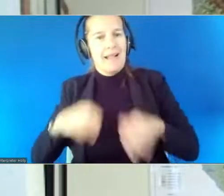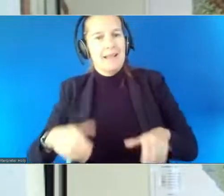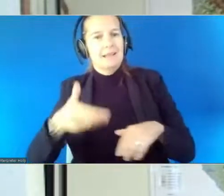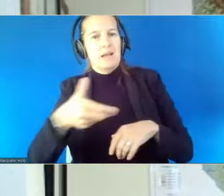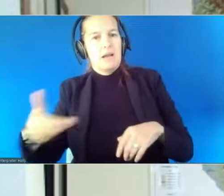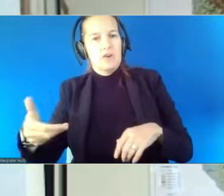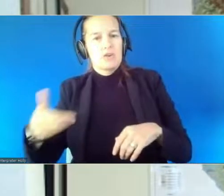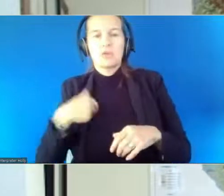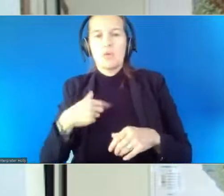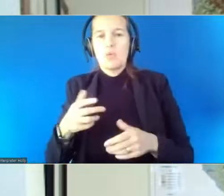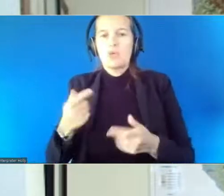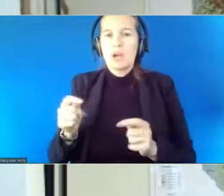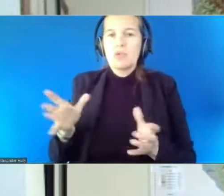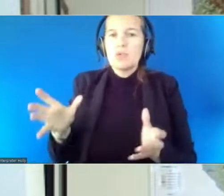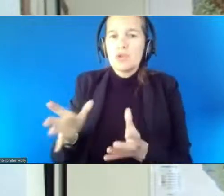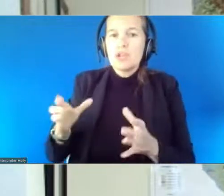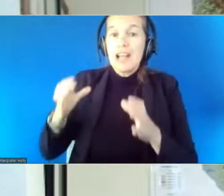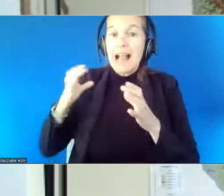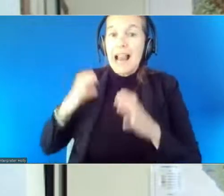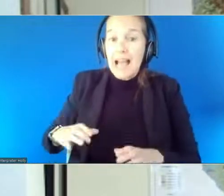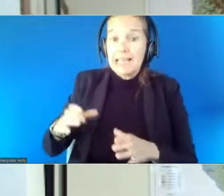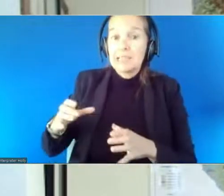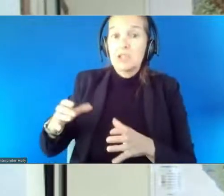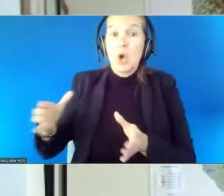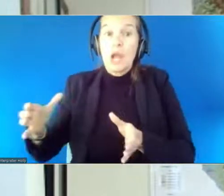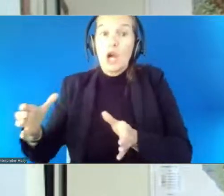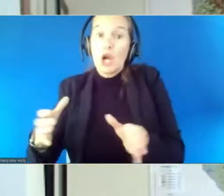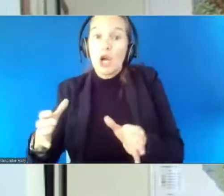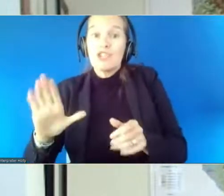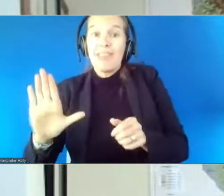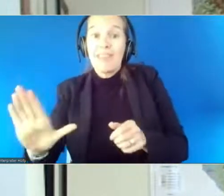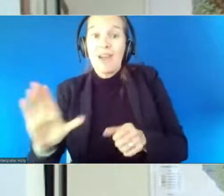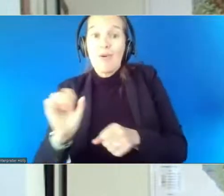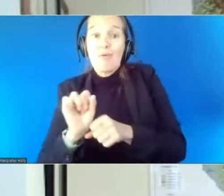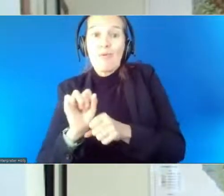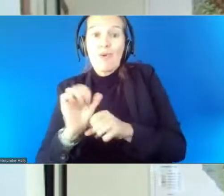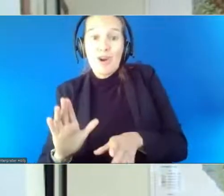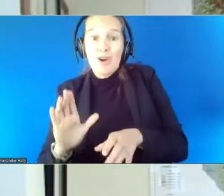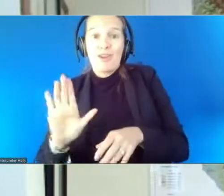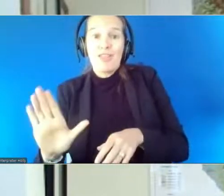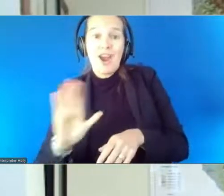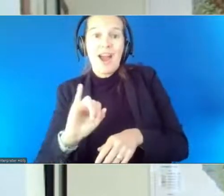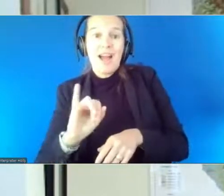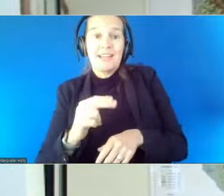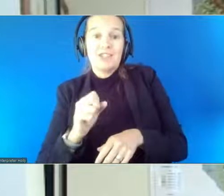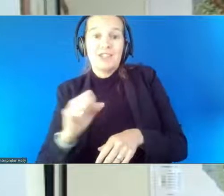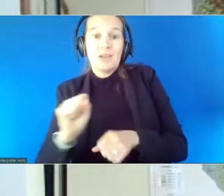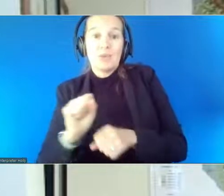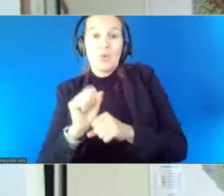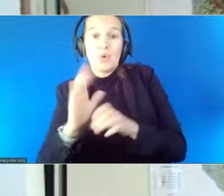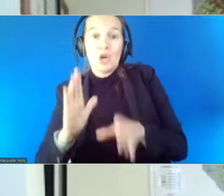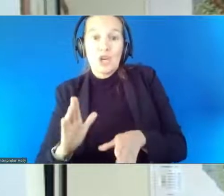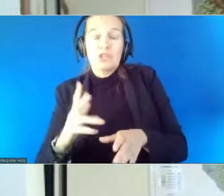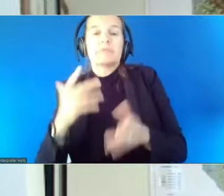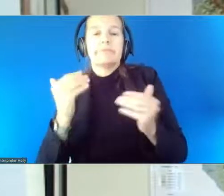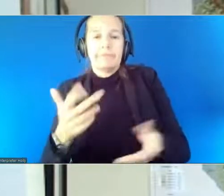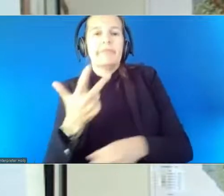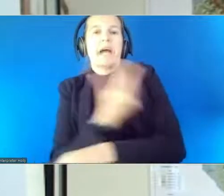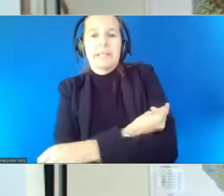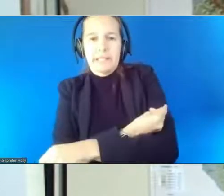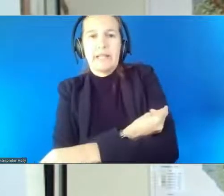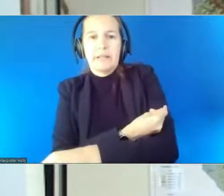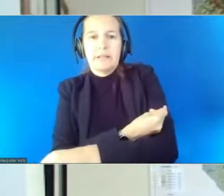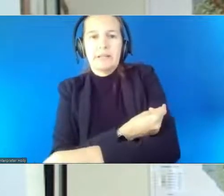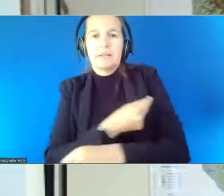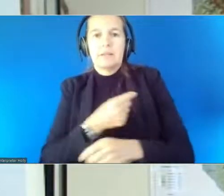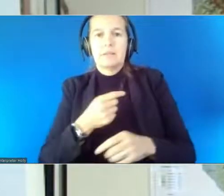the clients to encourage their IHSS employees to all get vaccinated. But